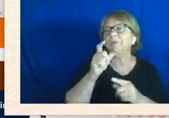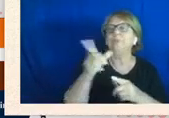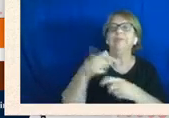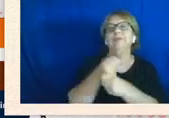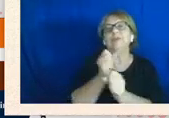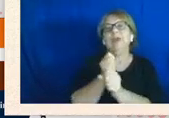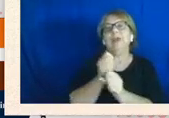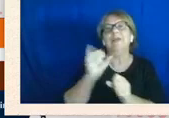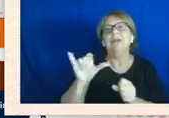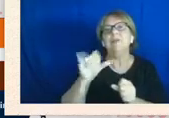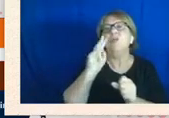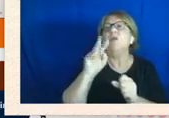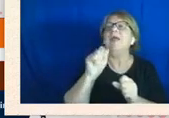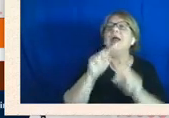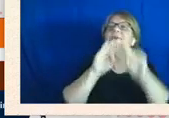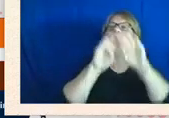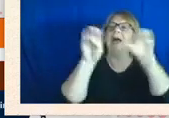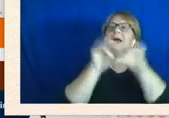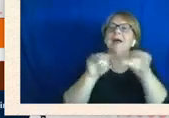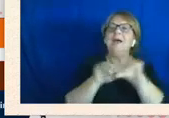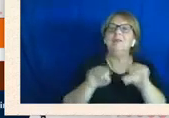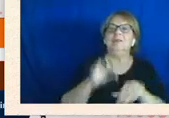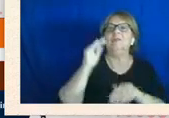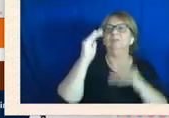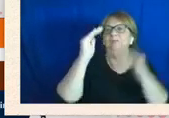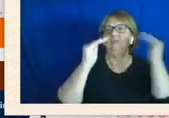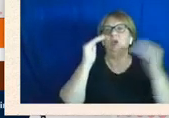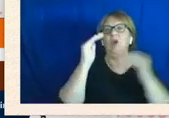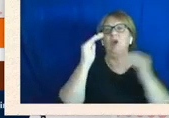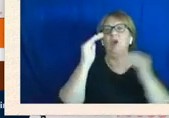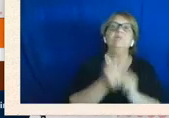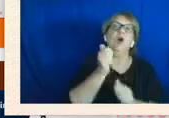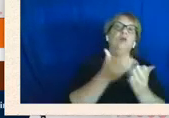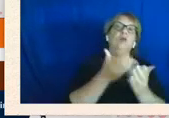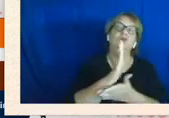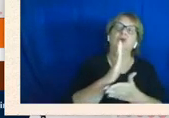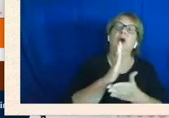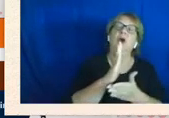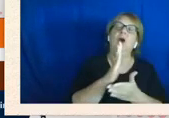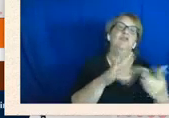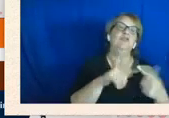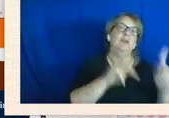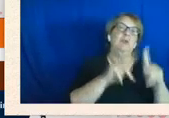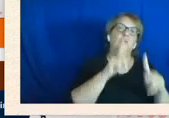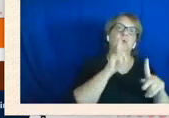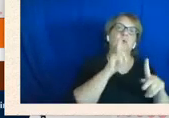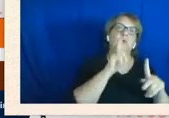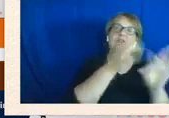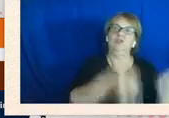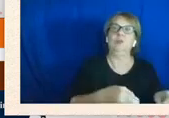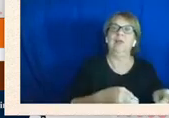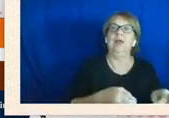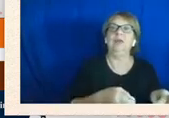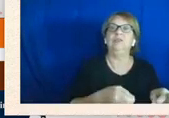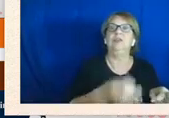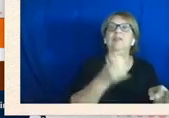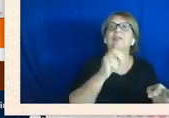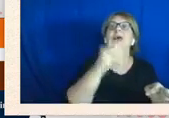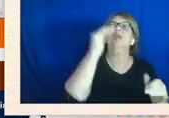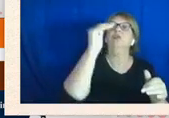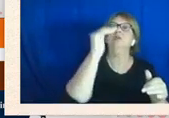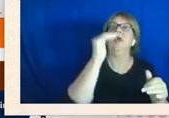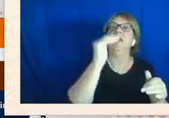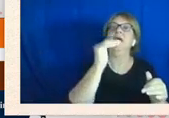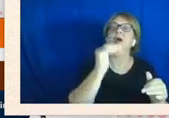adulting. So the most rights are given to individuals with self-determination. And then as you go down the list, it's a little